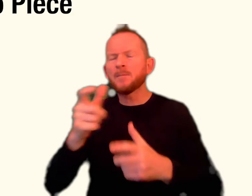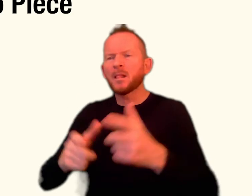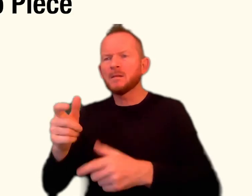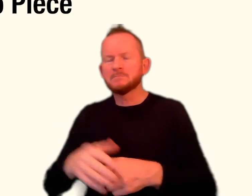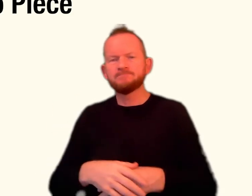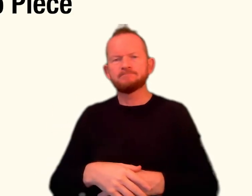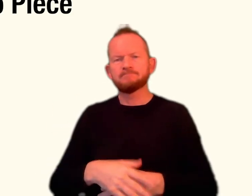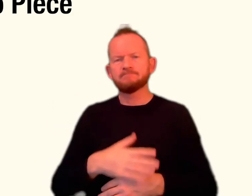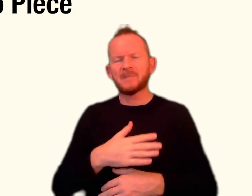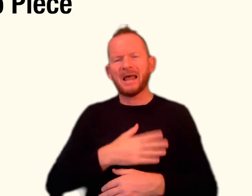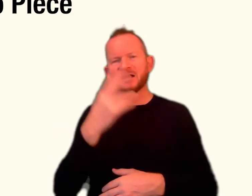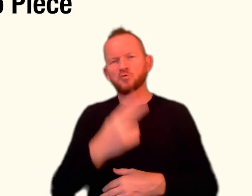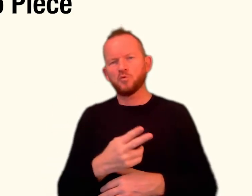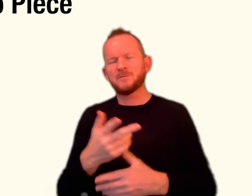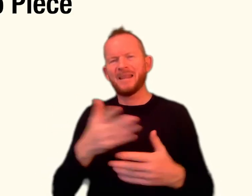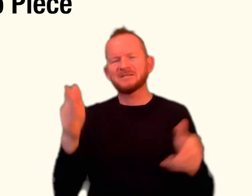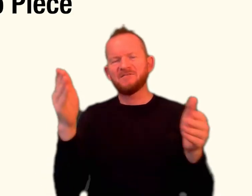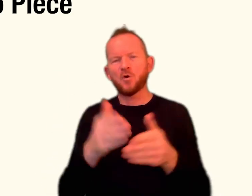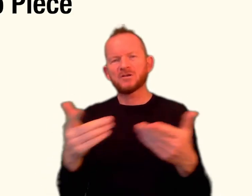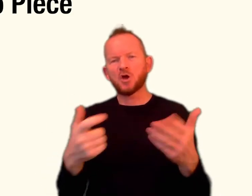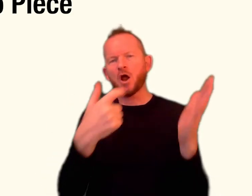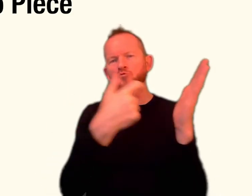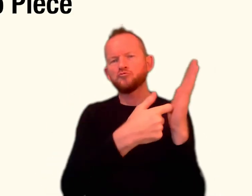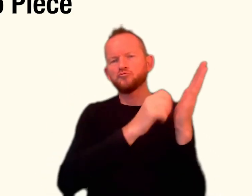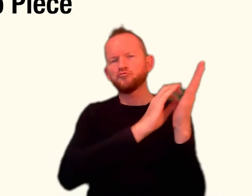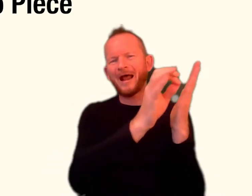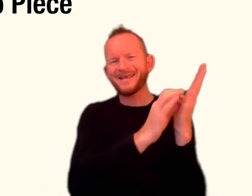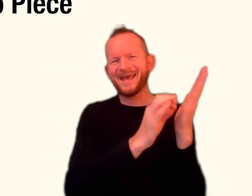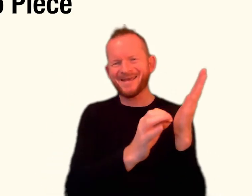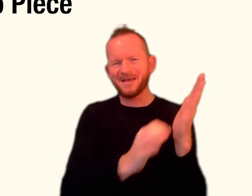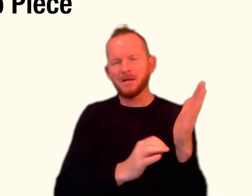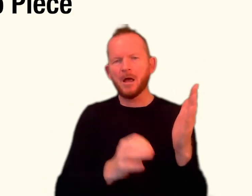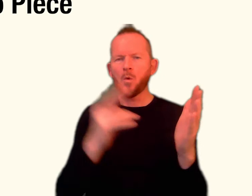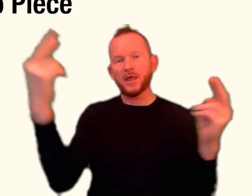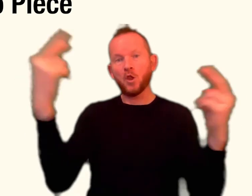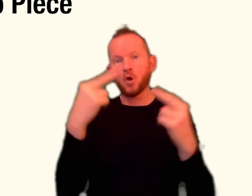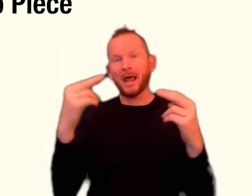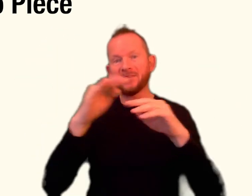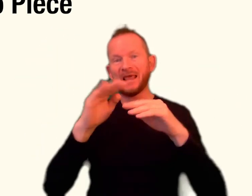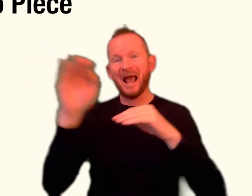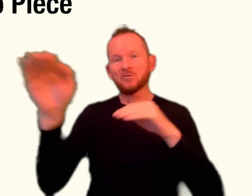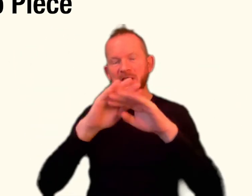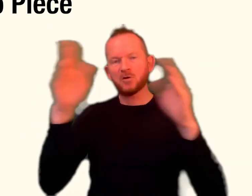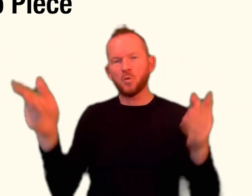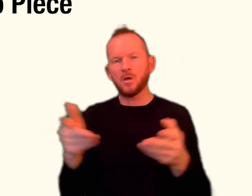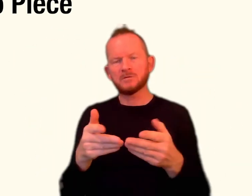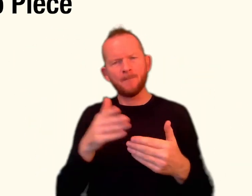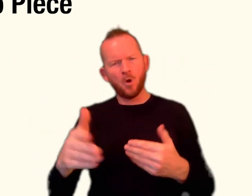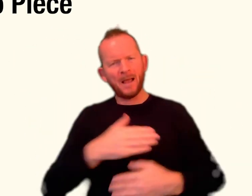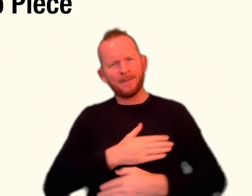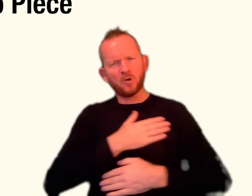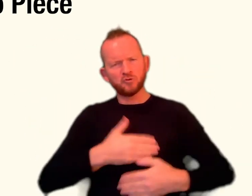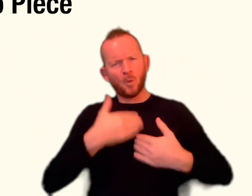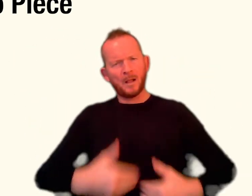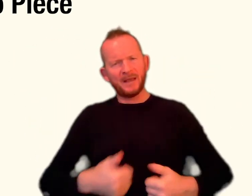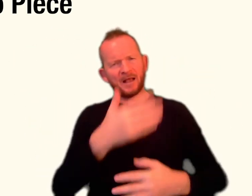focused on their rankings and what they look like to the outside world, and more about the emotional well-being of the children. I went